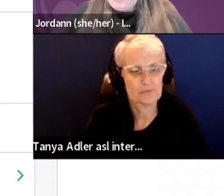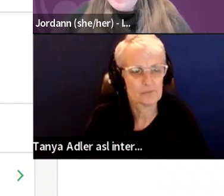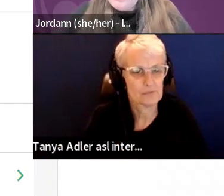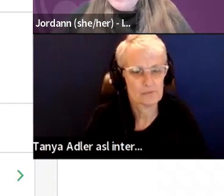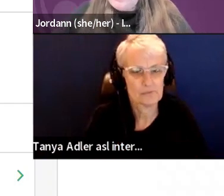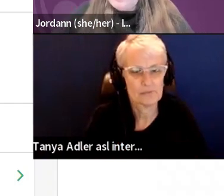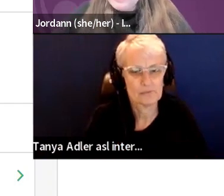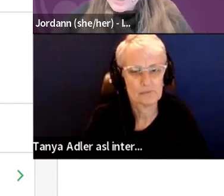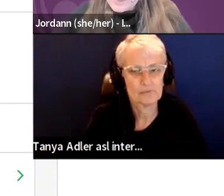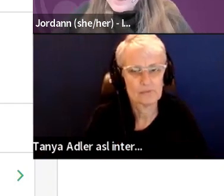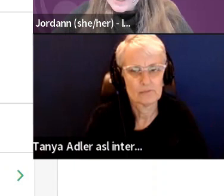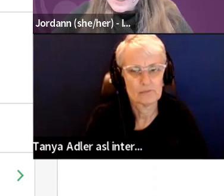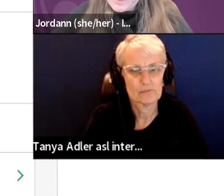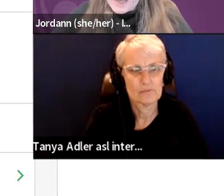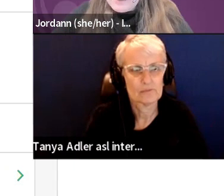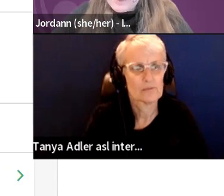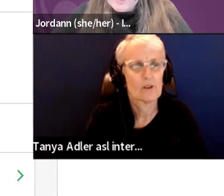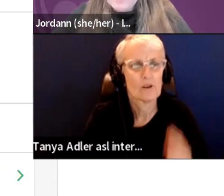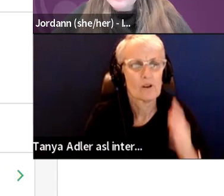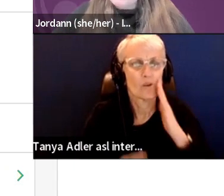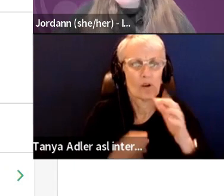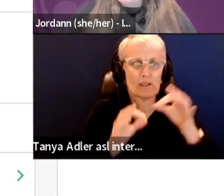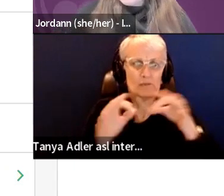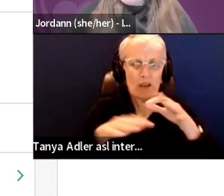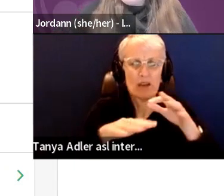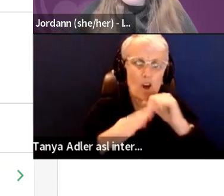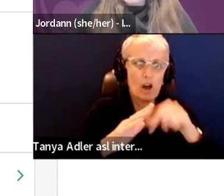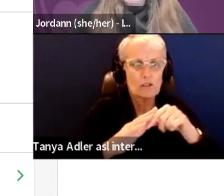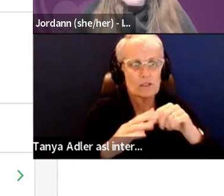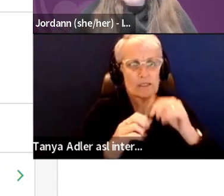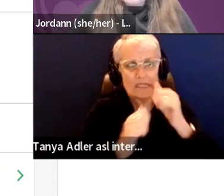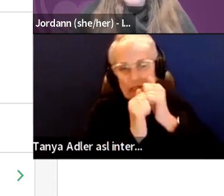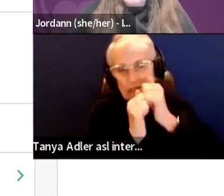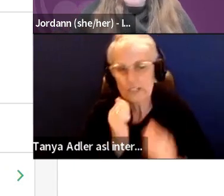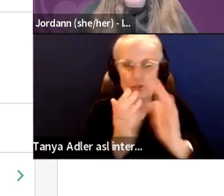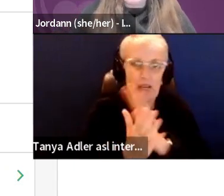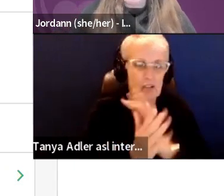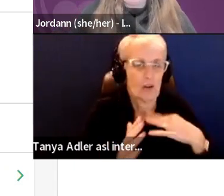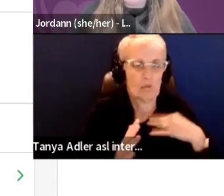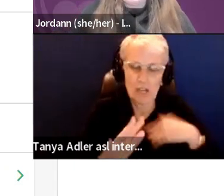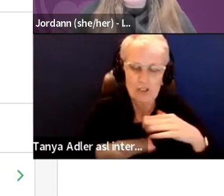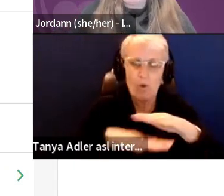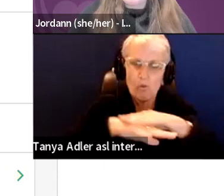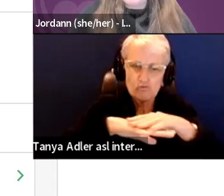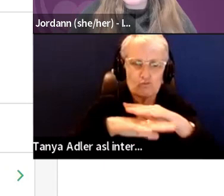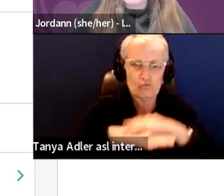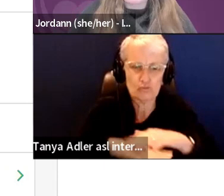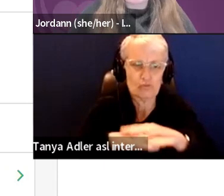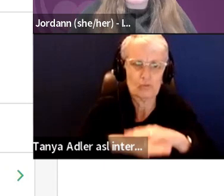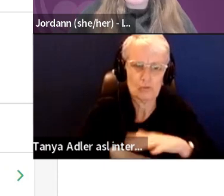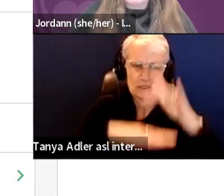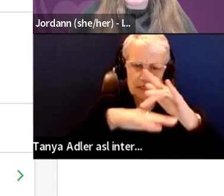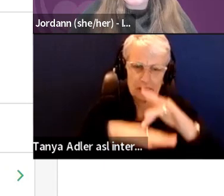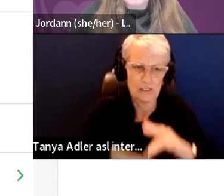So we will briefly review each of these sections above. I'm not going to go through every page of the application. If you have questions